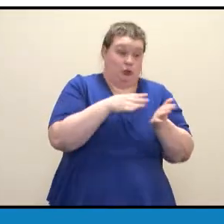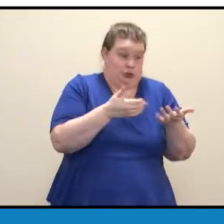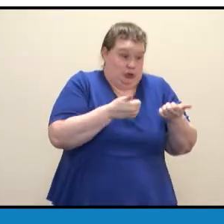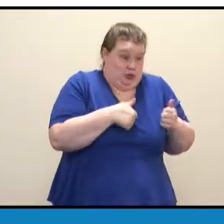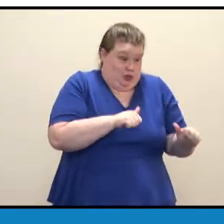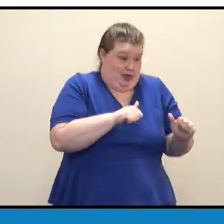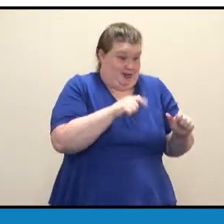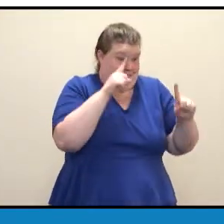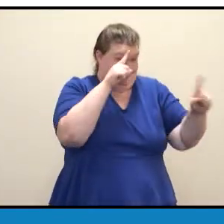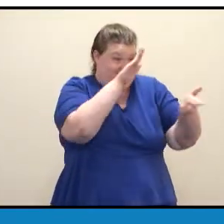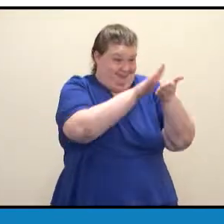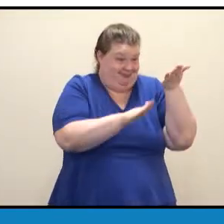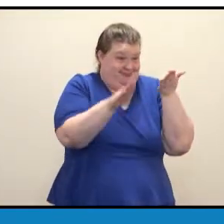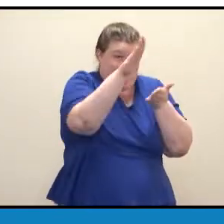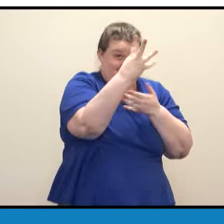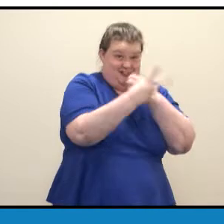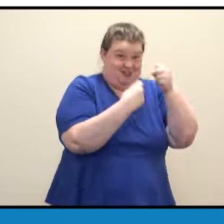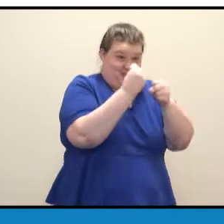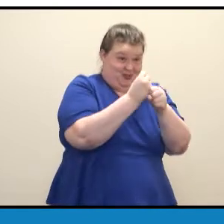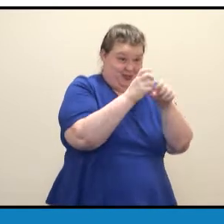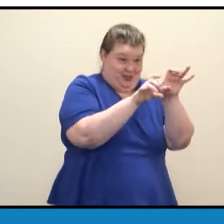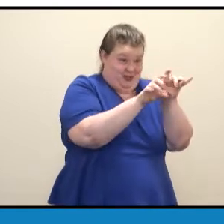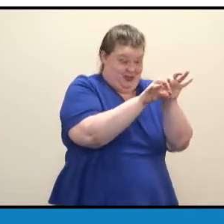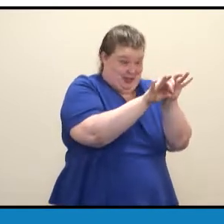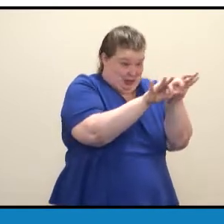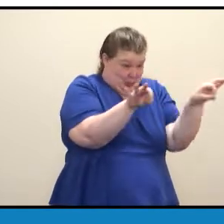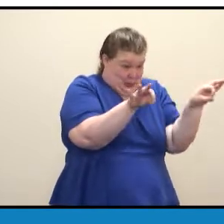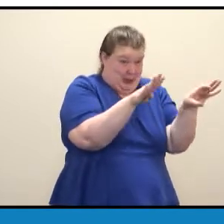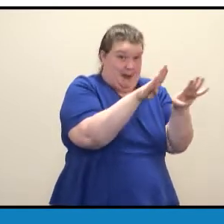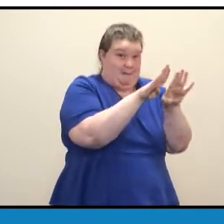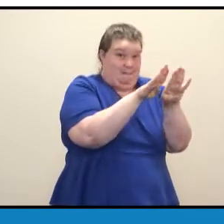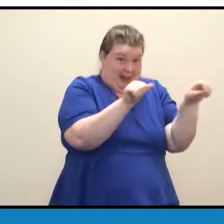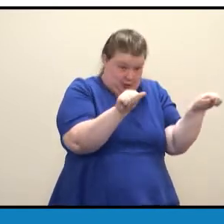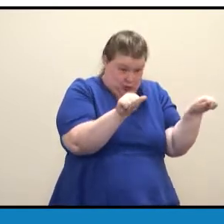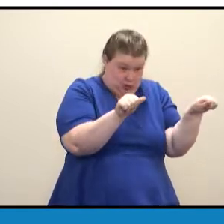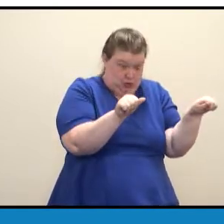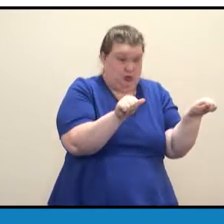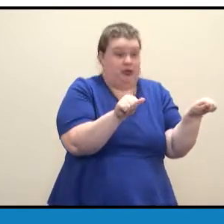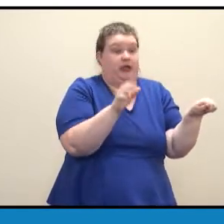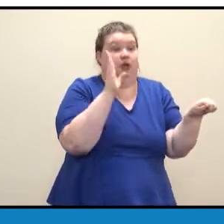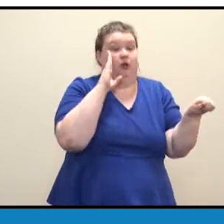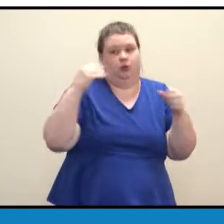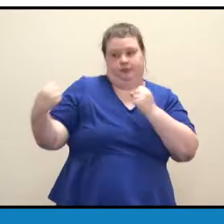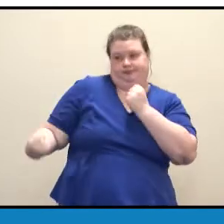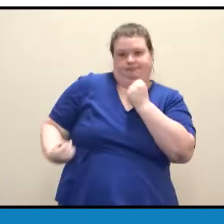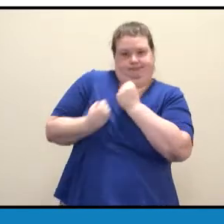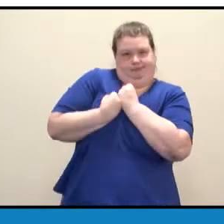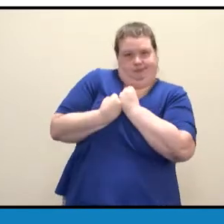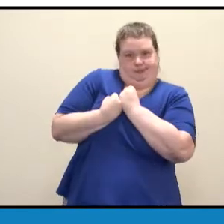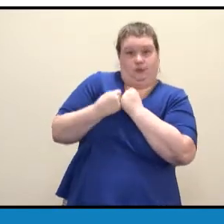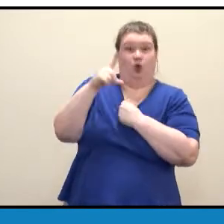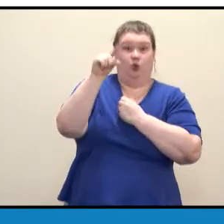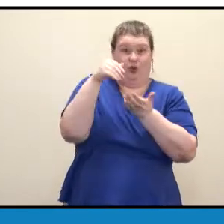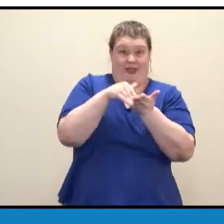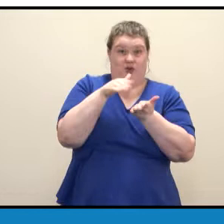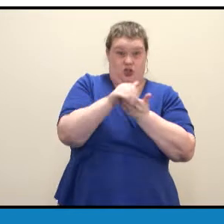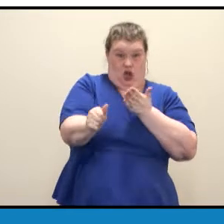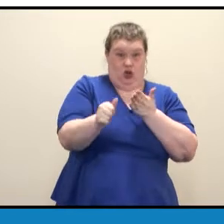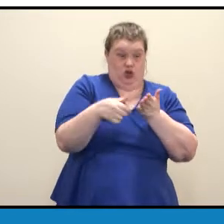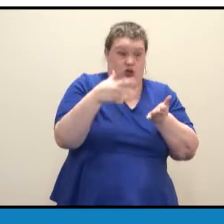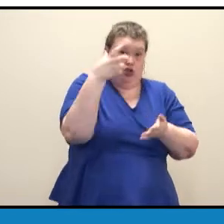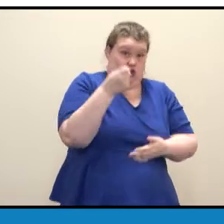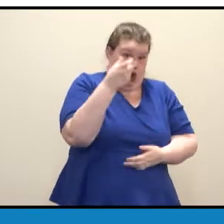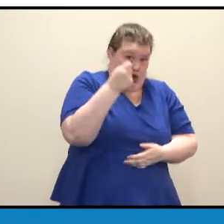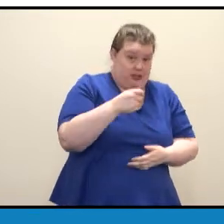degree. Dell Scholars receive the following financial support: $20,000 scholarship. They also receive a personalized,